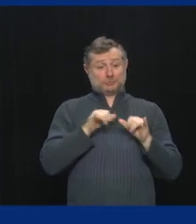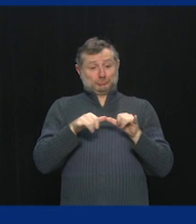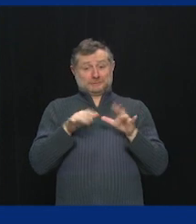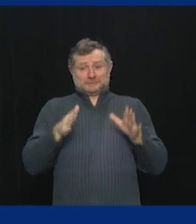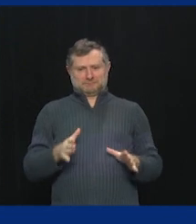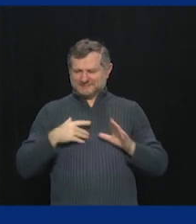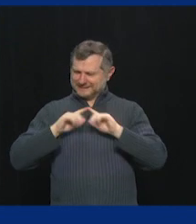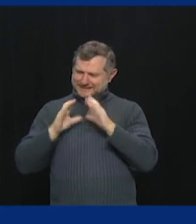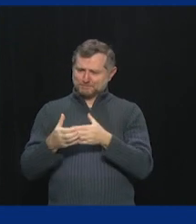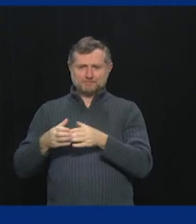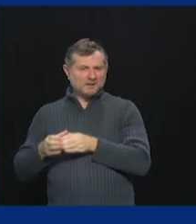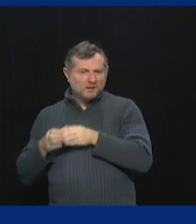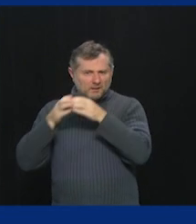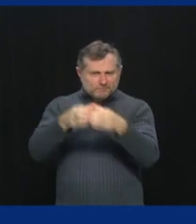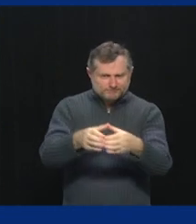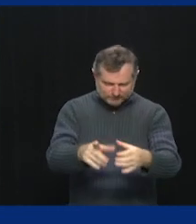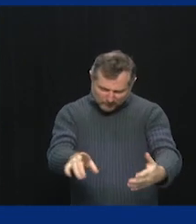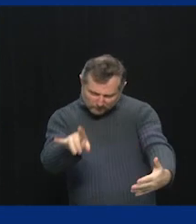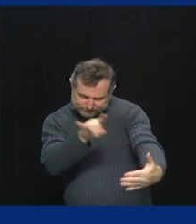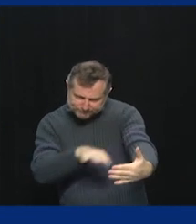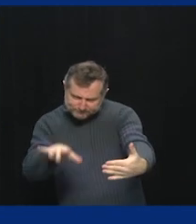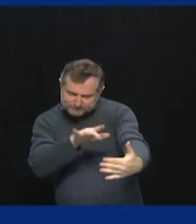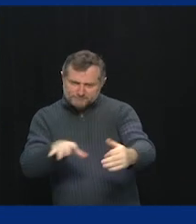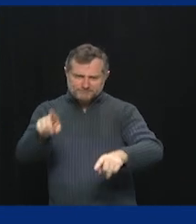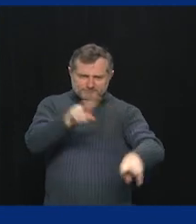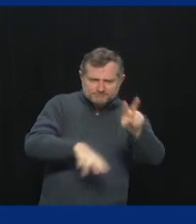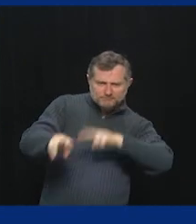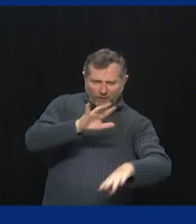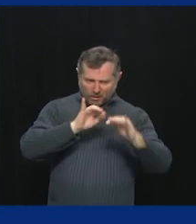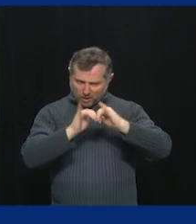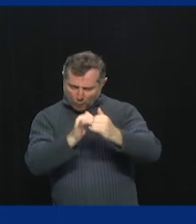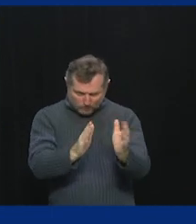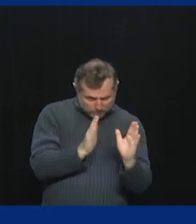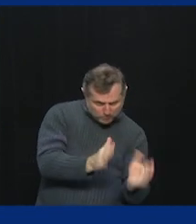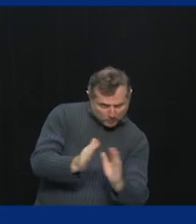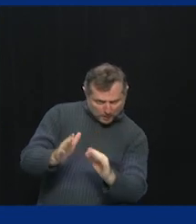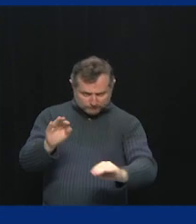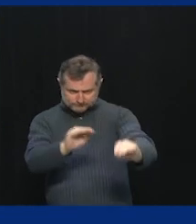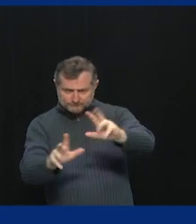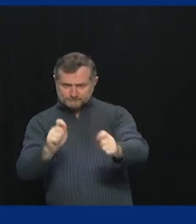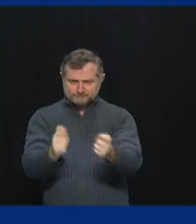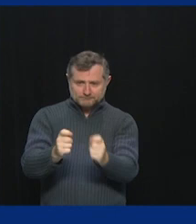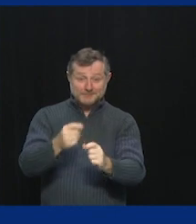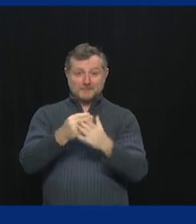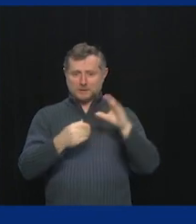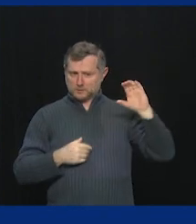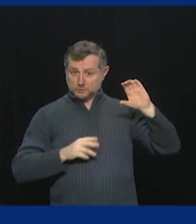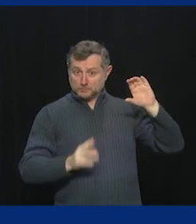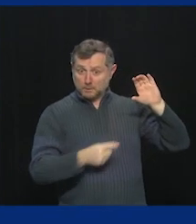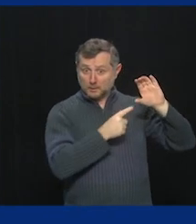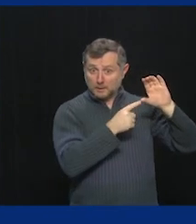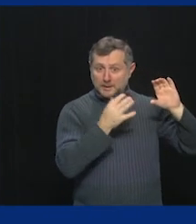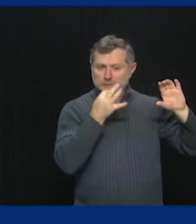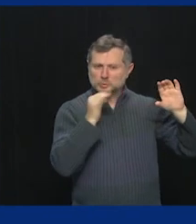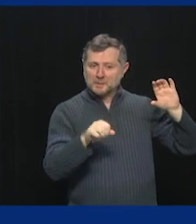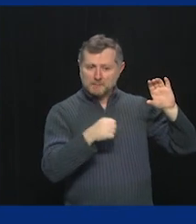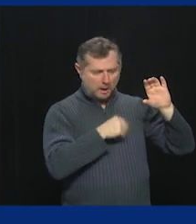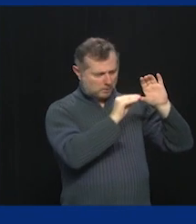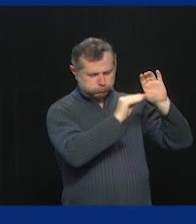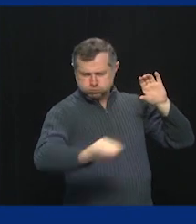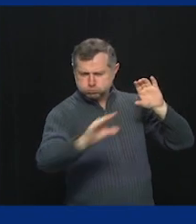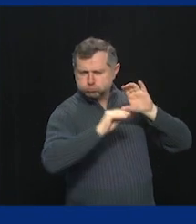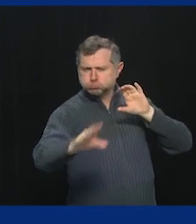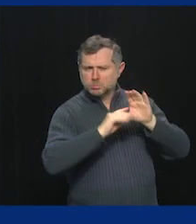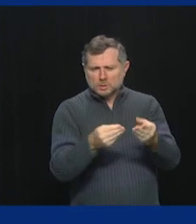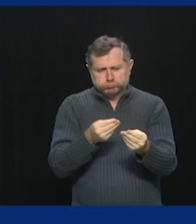damage surveillance teams, and figure out a game plan to use this money as soon as humanly possible to start fixing the